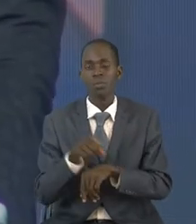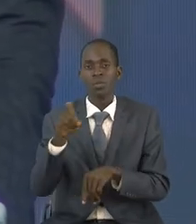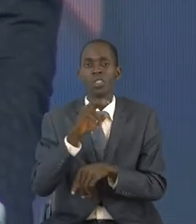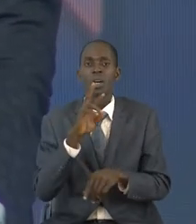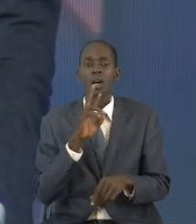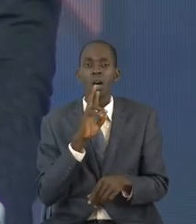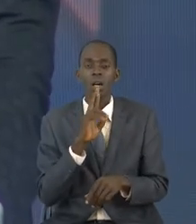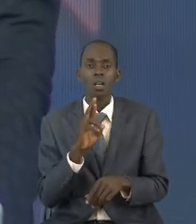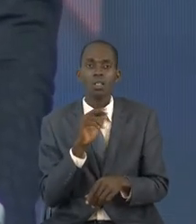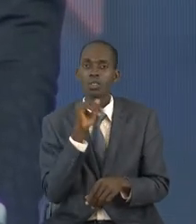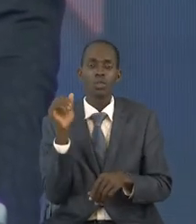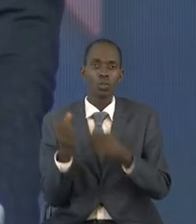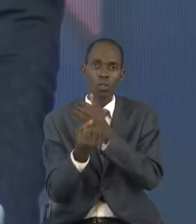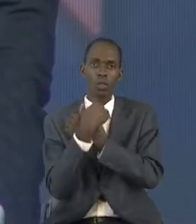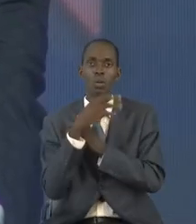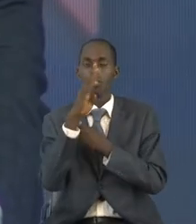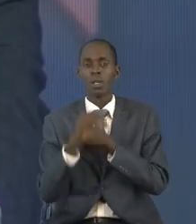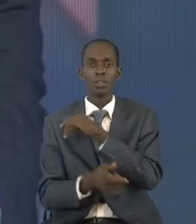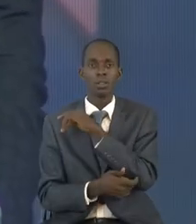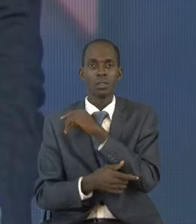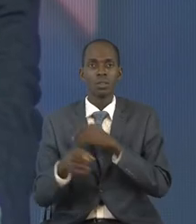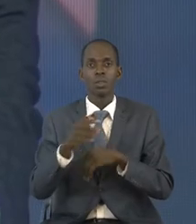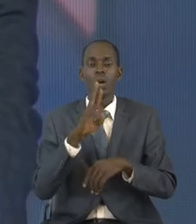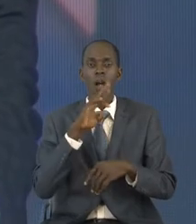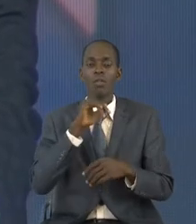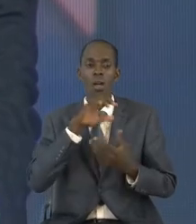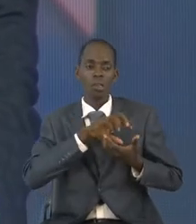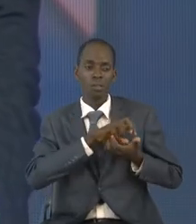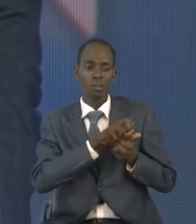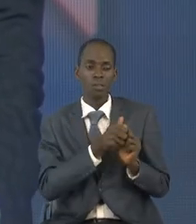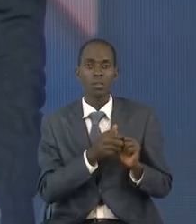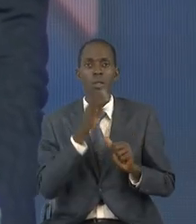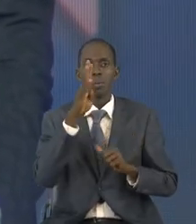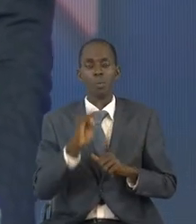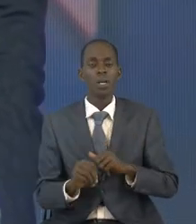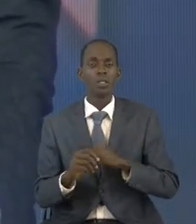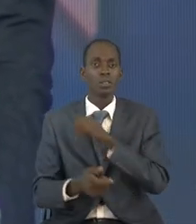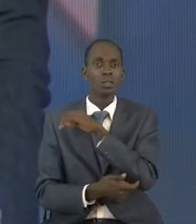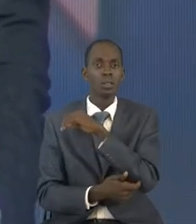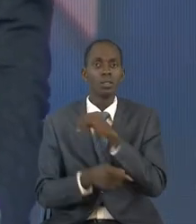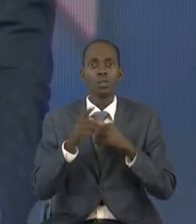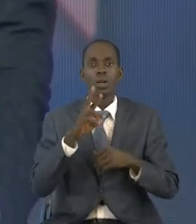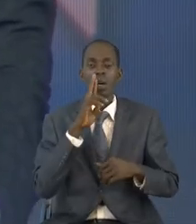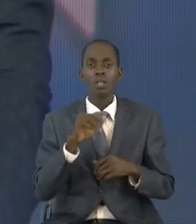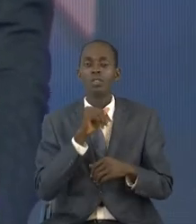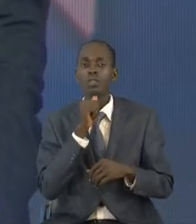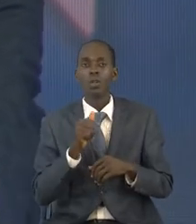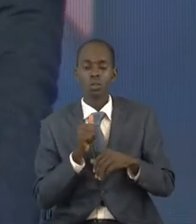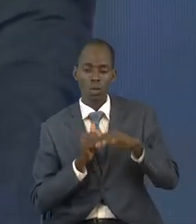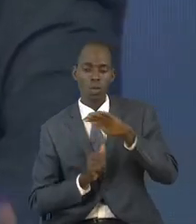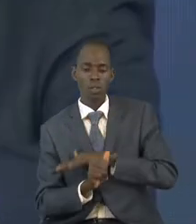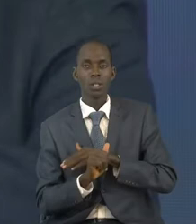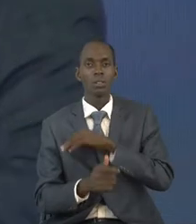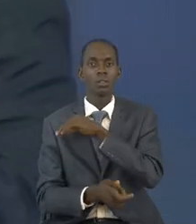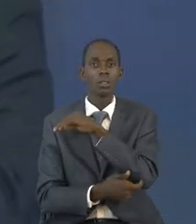by temptation, you are not crushed by temptation, you are not subdued by temptation,